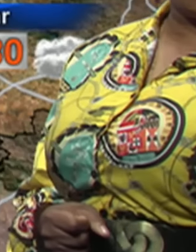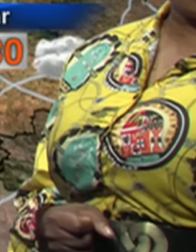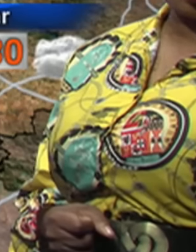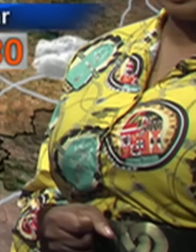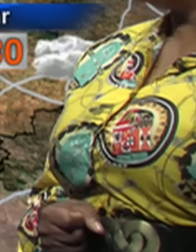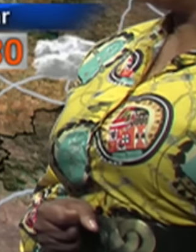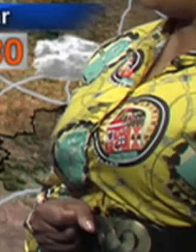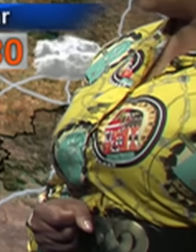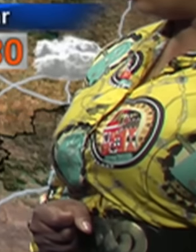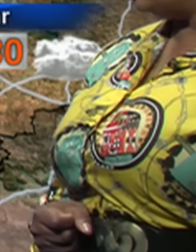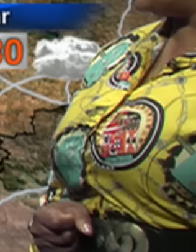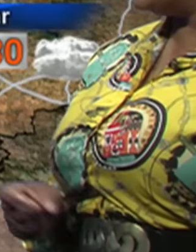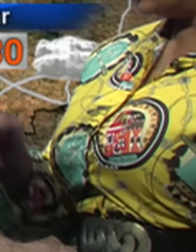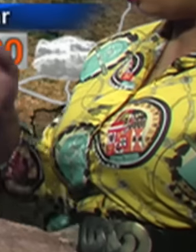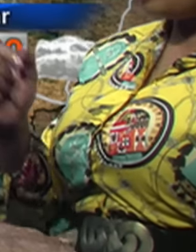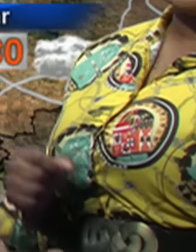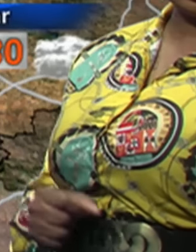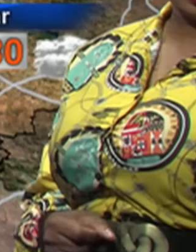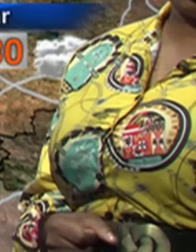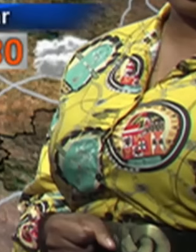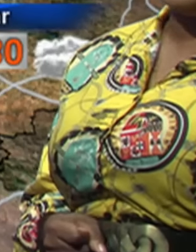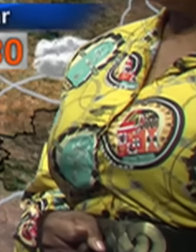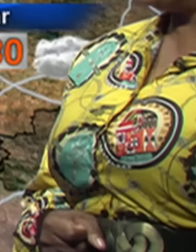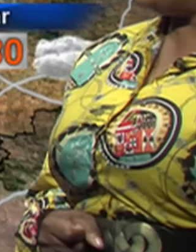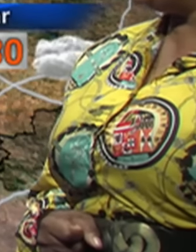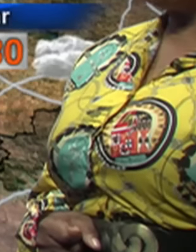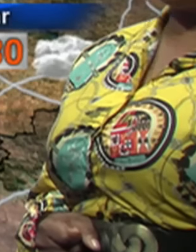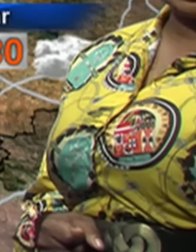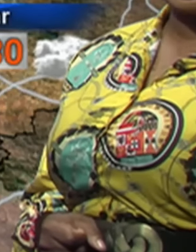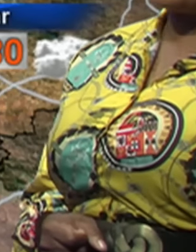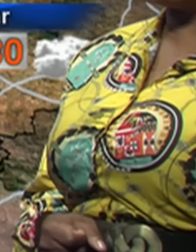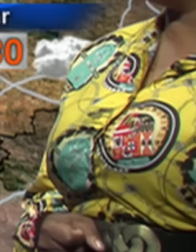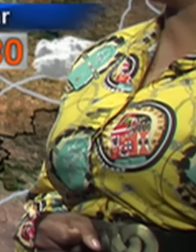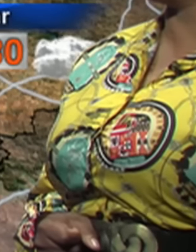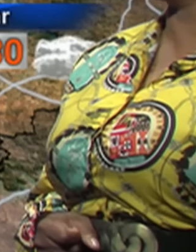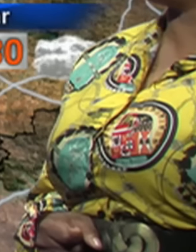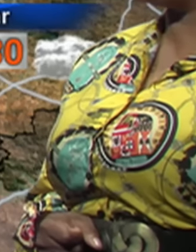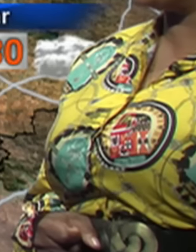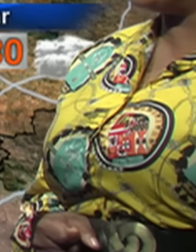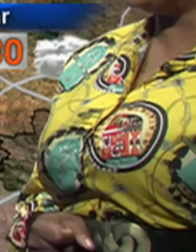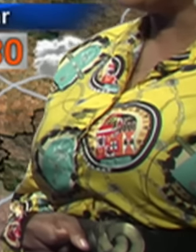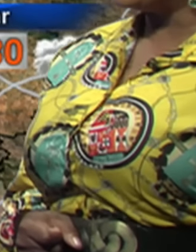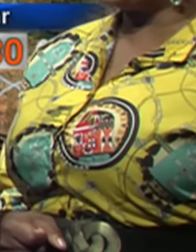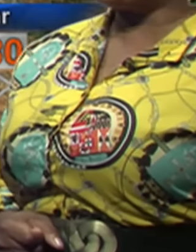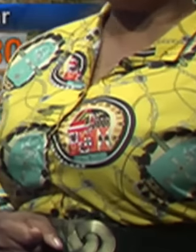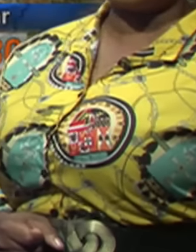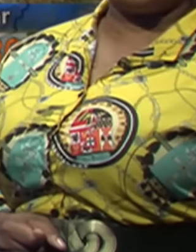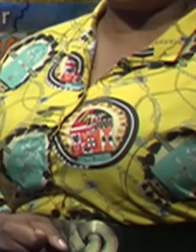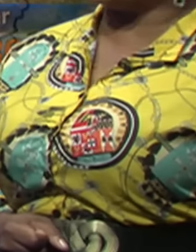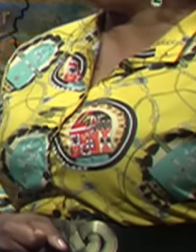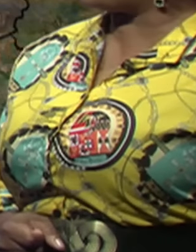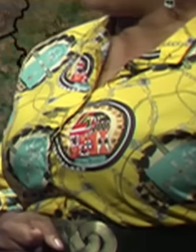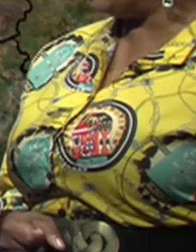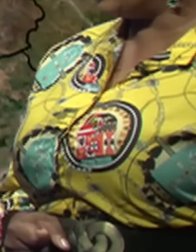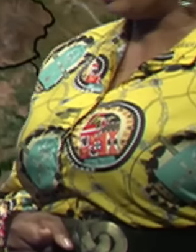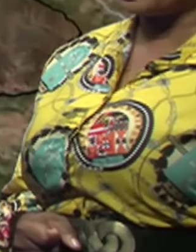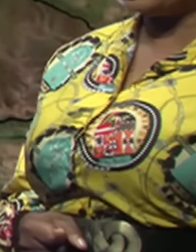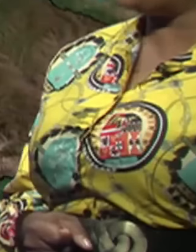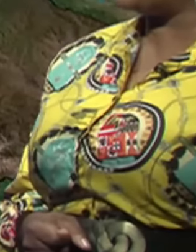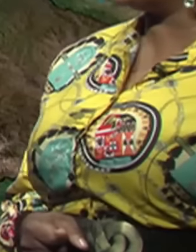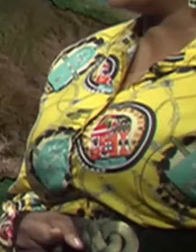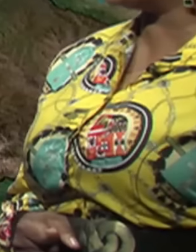dipula go Kurumane le karolong tše dintšanago Appington go na le gona tla be le ntše le fiša le ka marung ka tše 34 ge re tswela pele jalo le tšona go provinceng